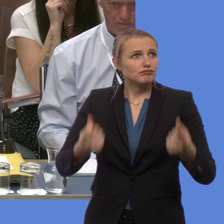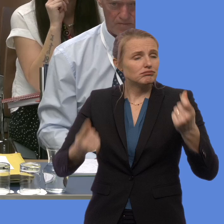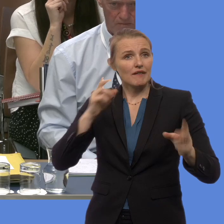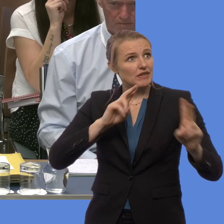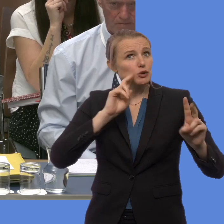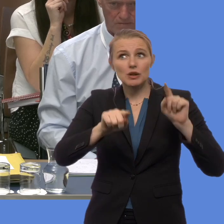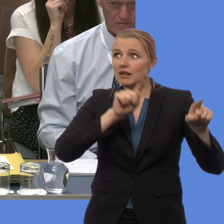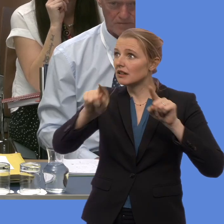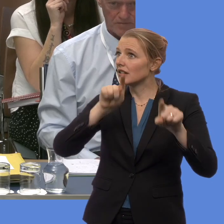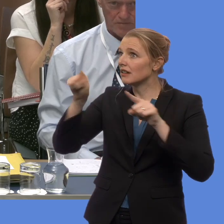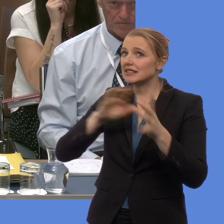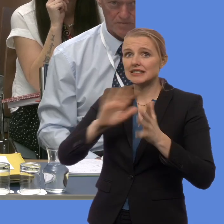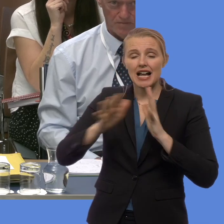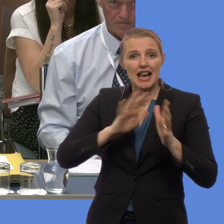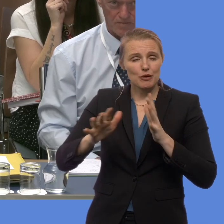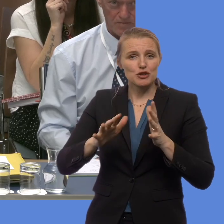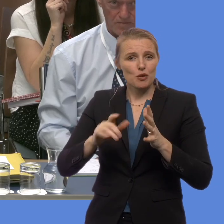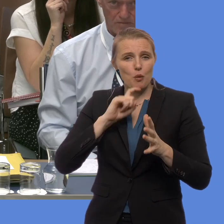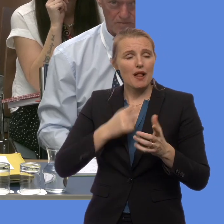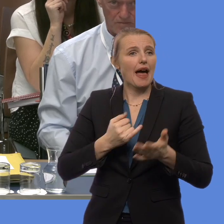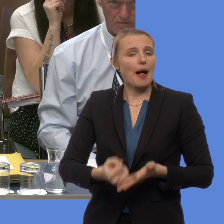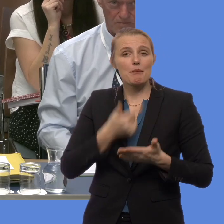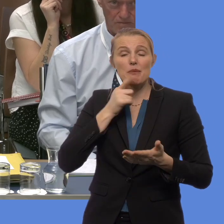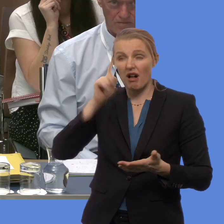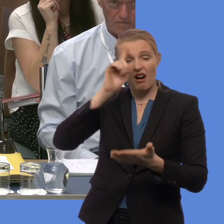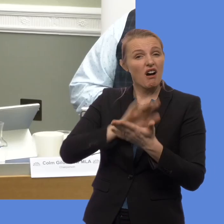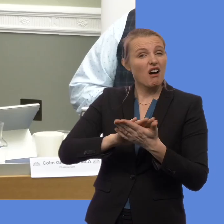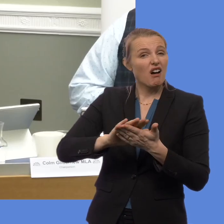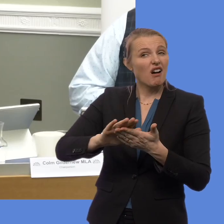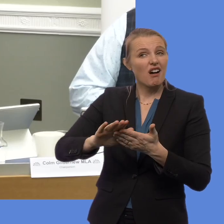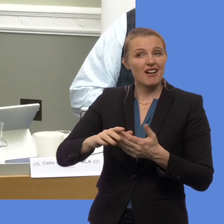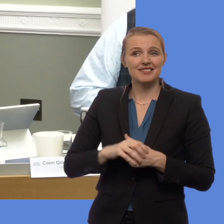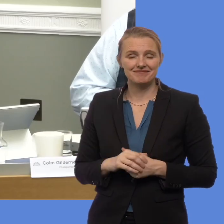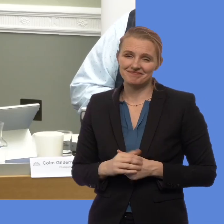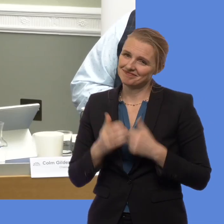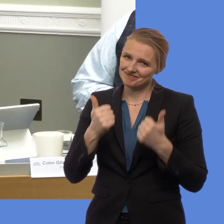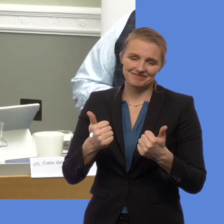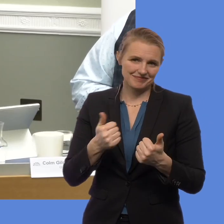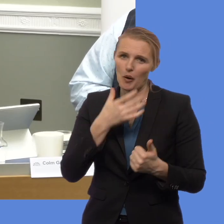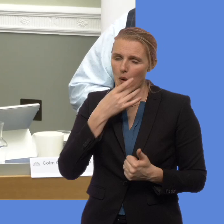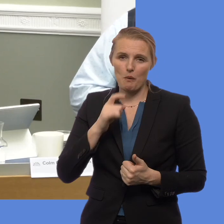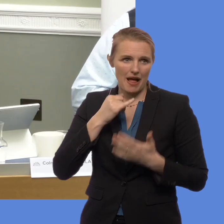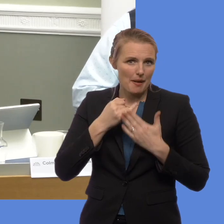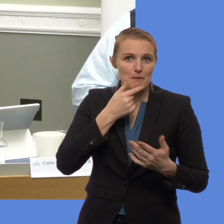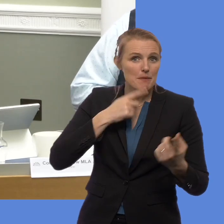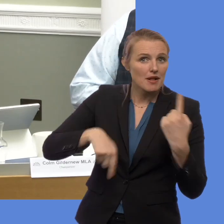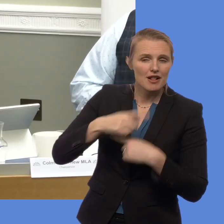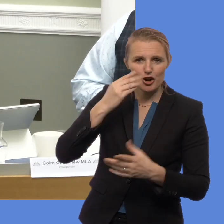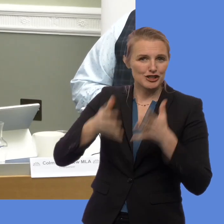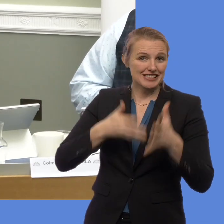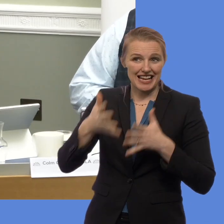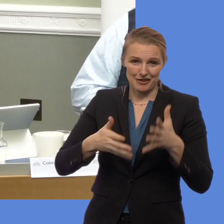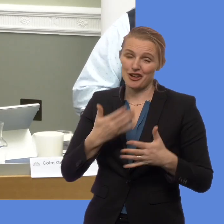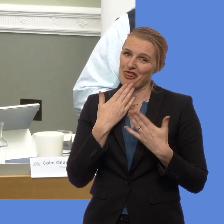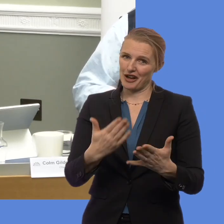that journey, I think it's a really, really important step. That's an important point too, and hopefully this will help to encourage others to use it. But thank you for that there.